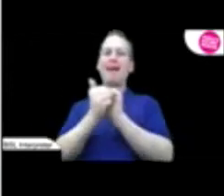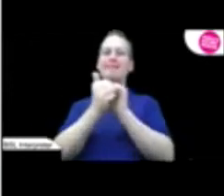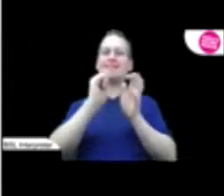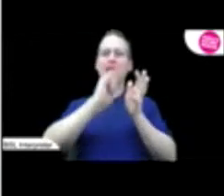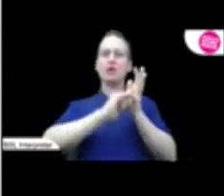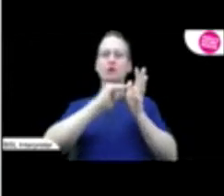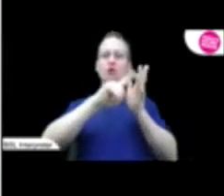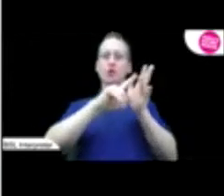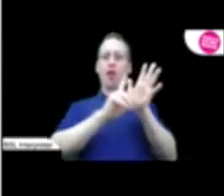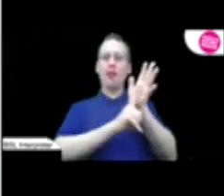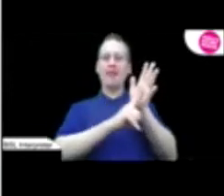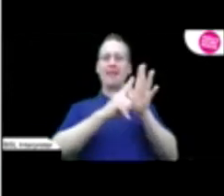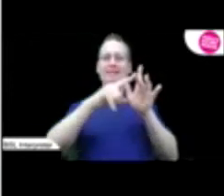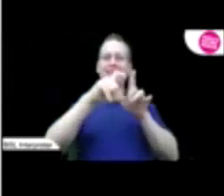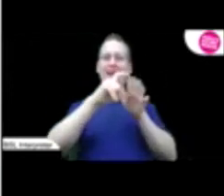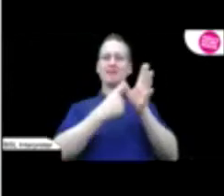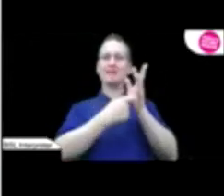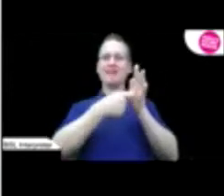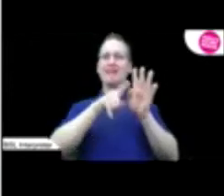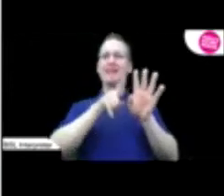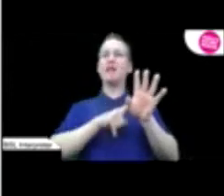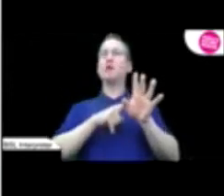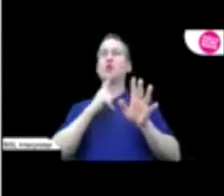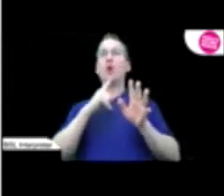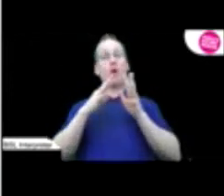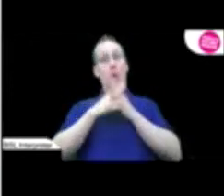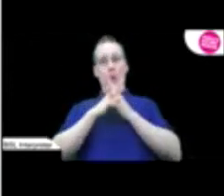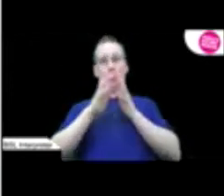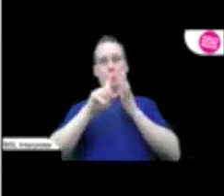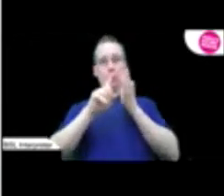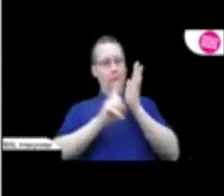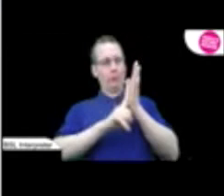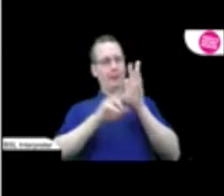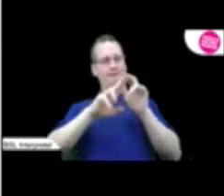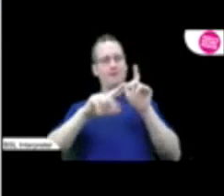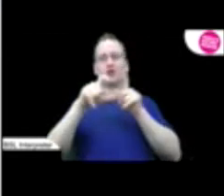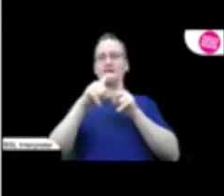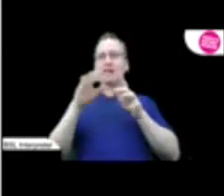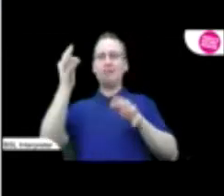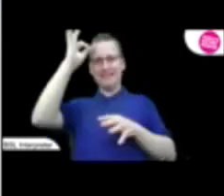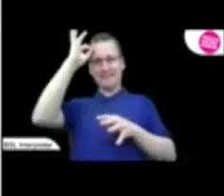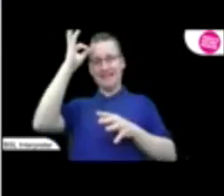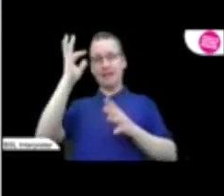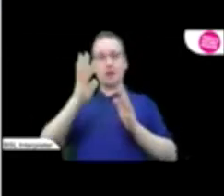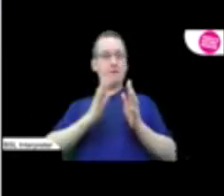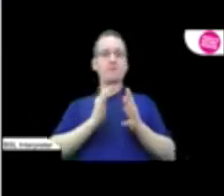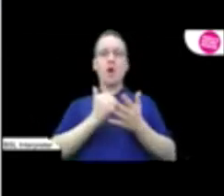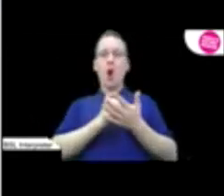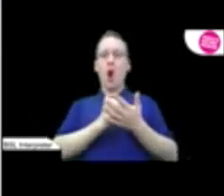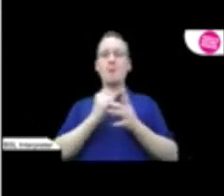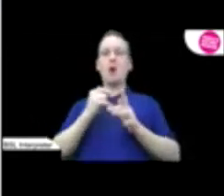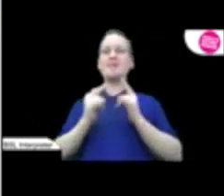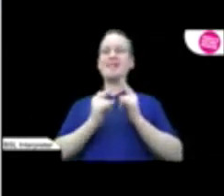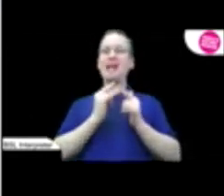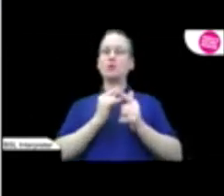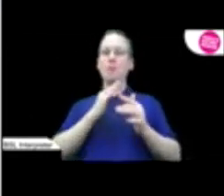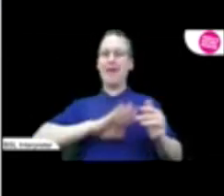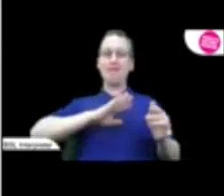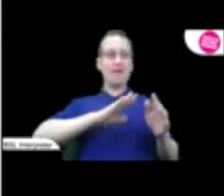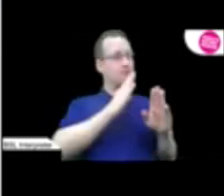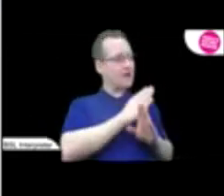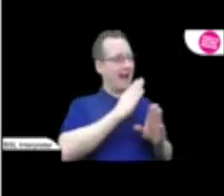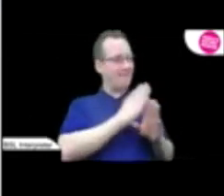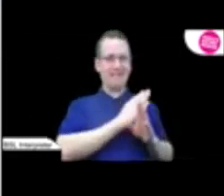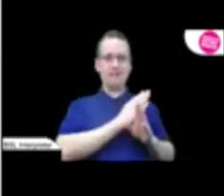Wolfenden Committee in Britain recommended that homosexual behaviour between consenting adults in private should